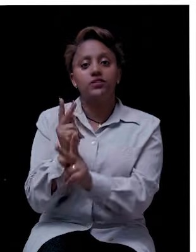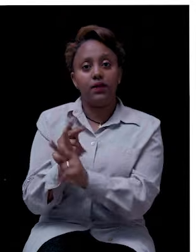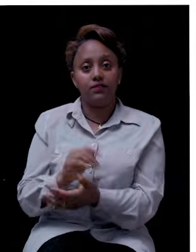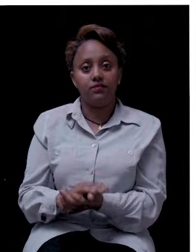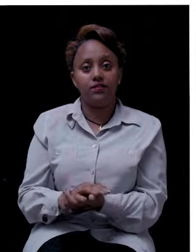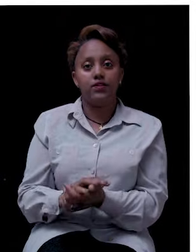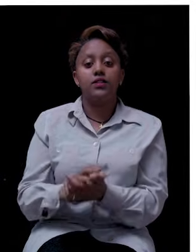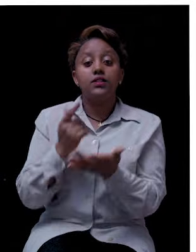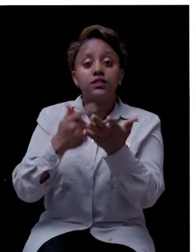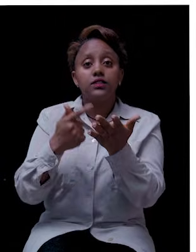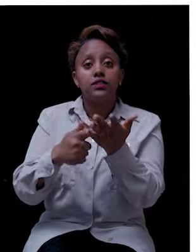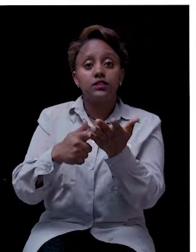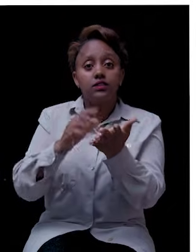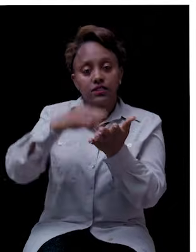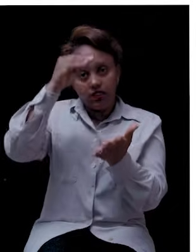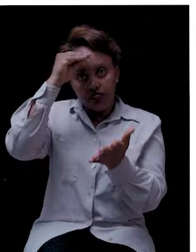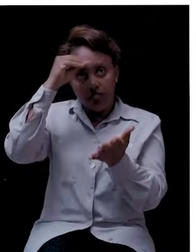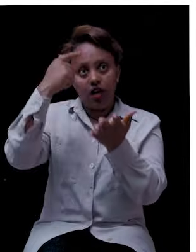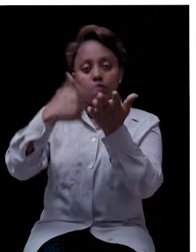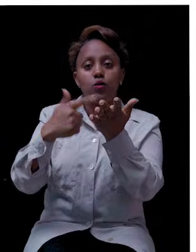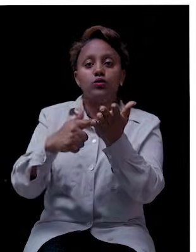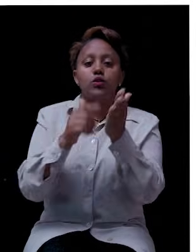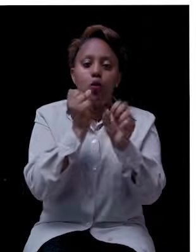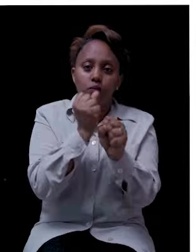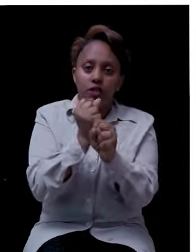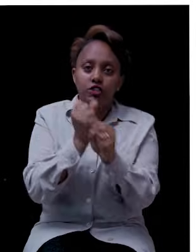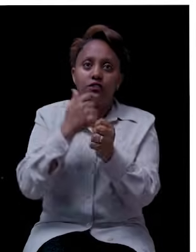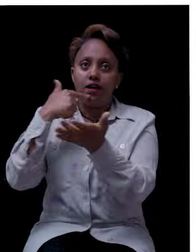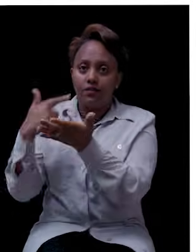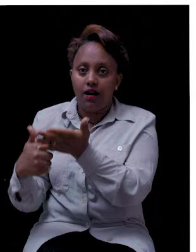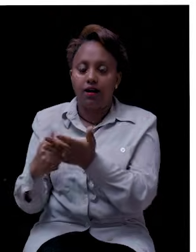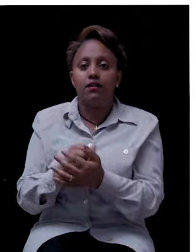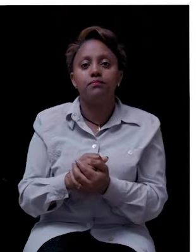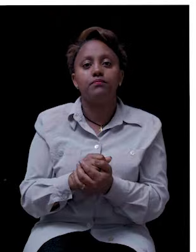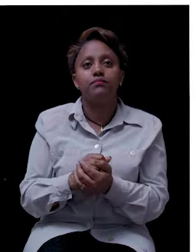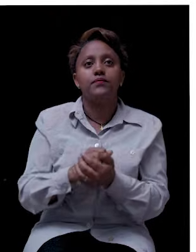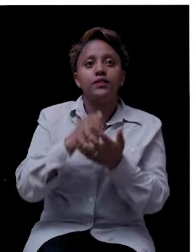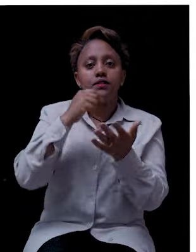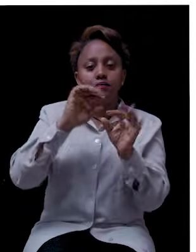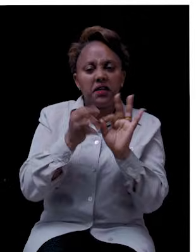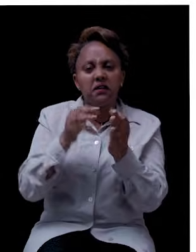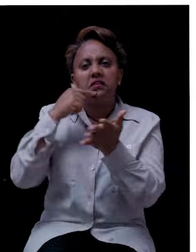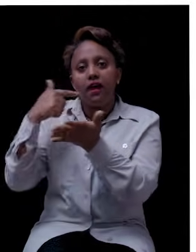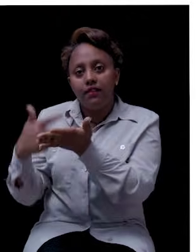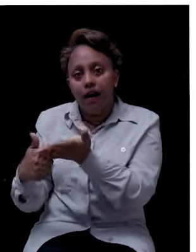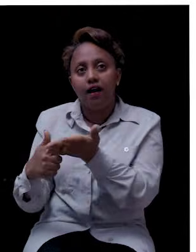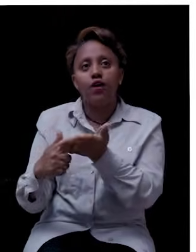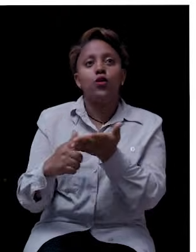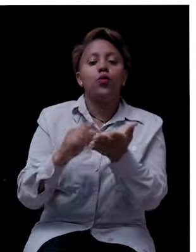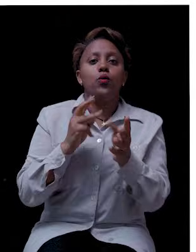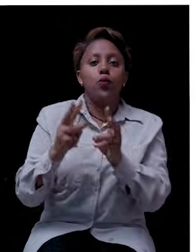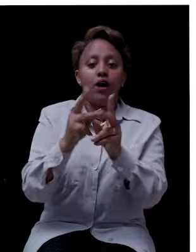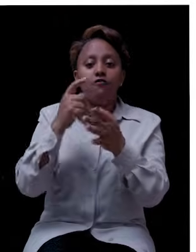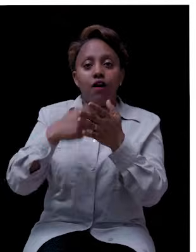session will be about operations done on a data, the meaning of a data and a data type, and the way values of that